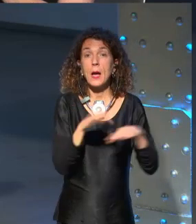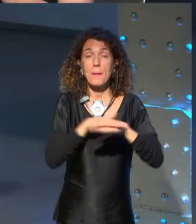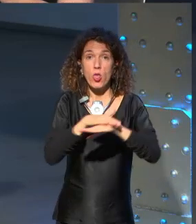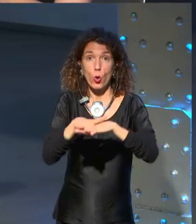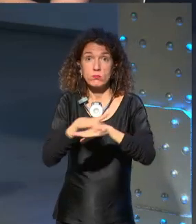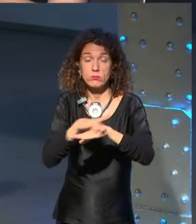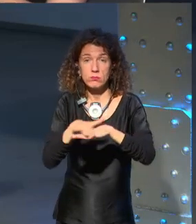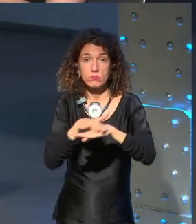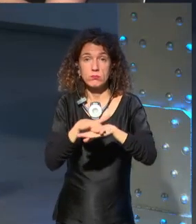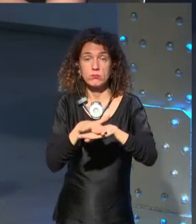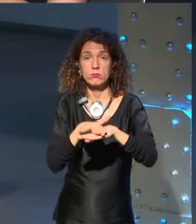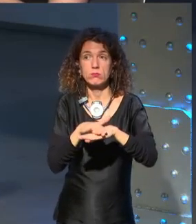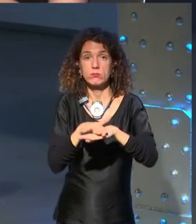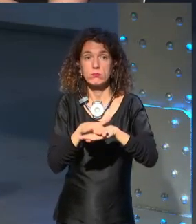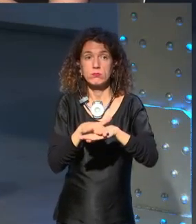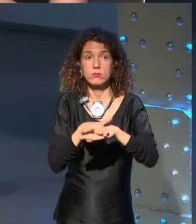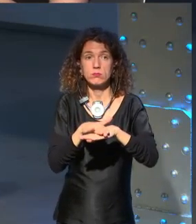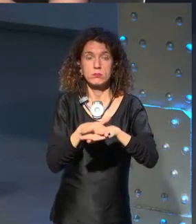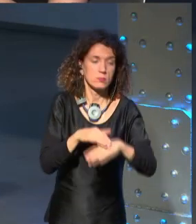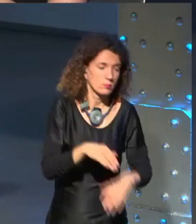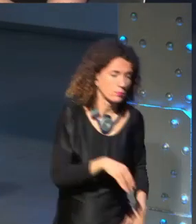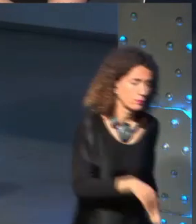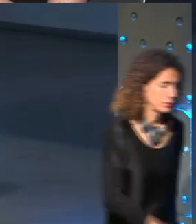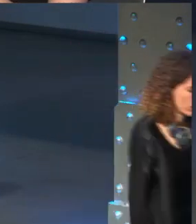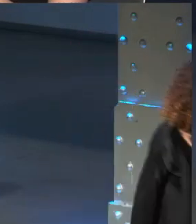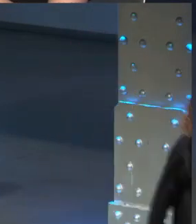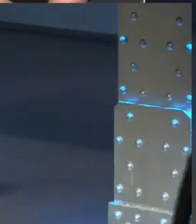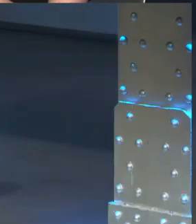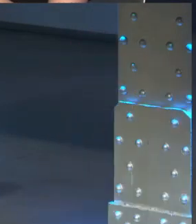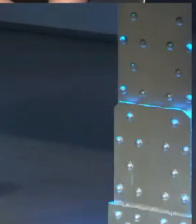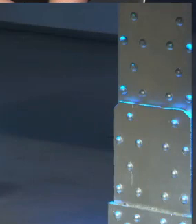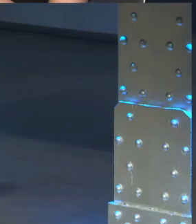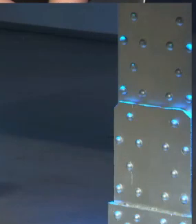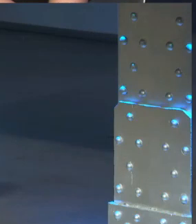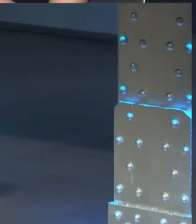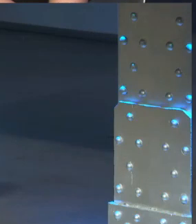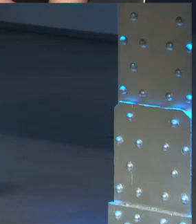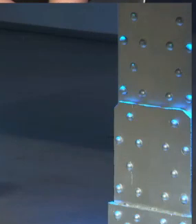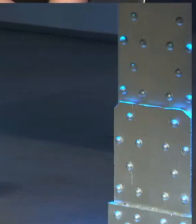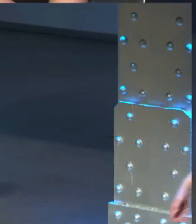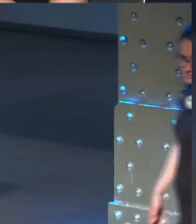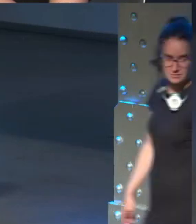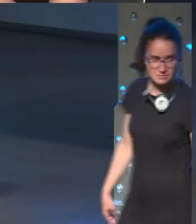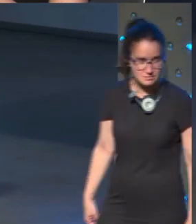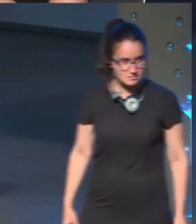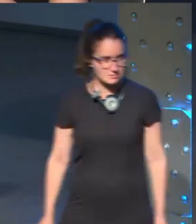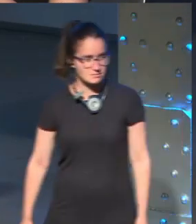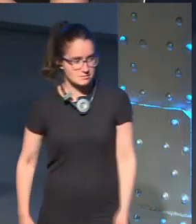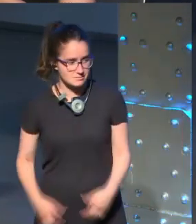think of a number, because there's a certain as if it were a magic trick, the techniques used there. Oh, I